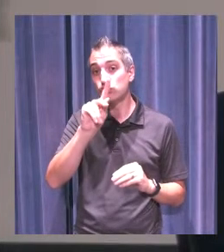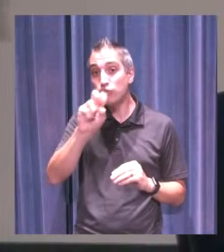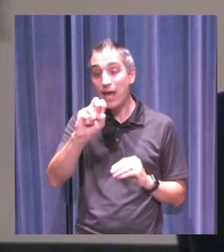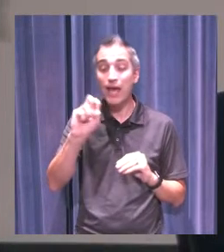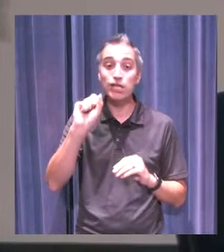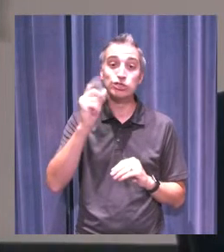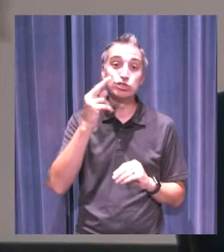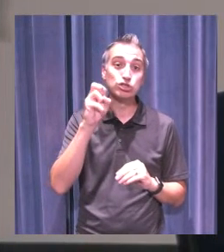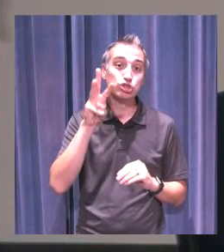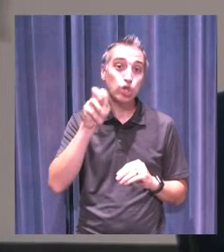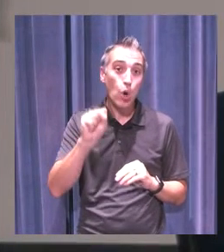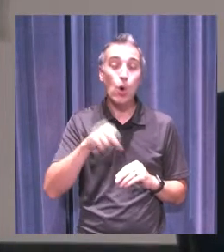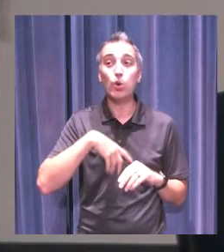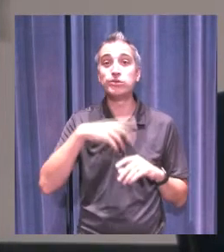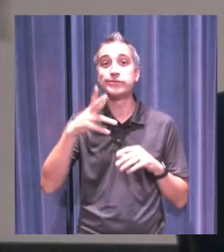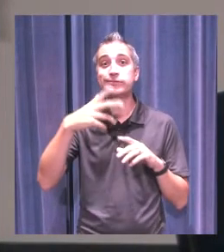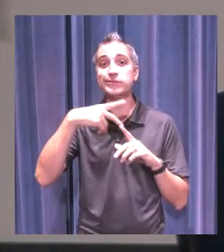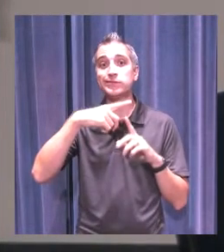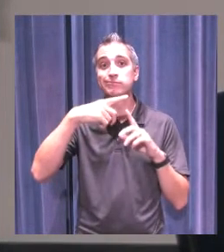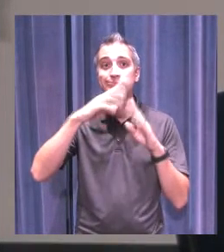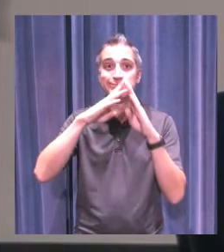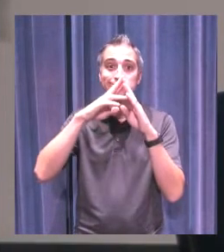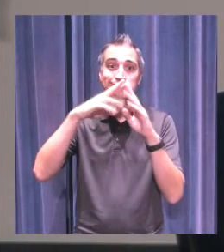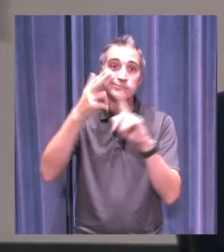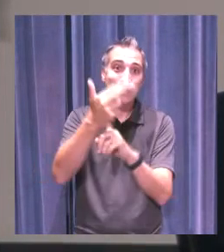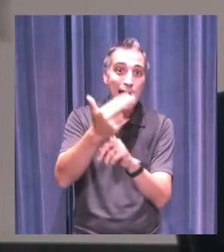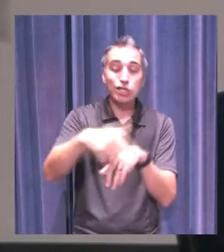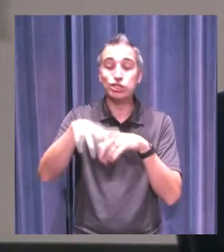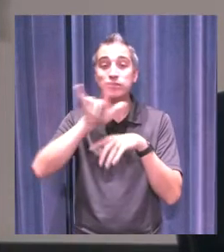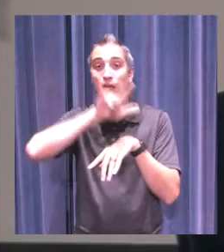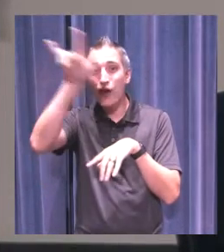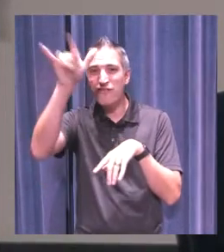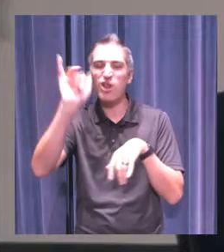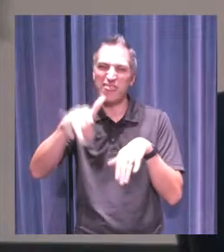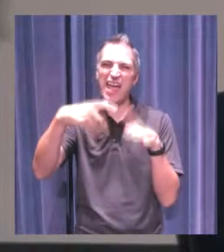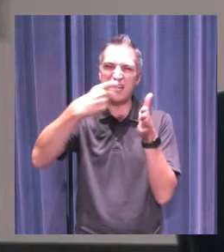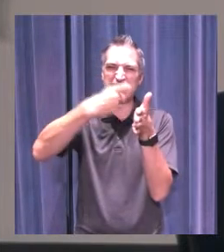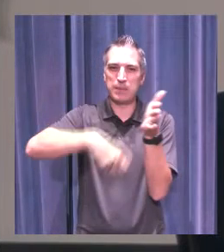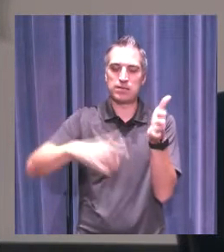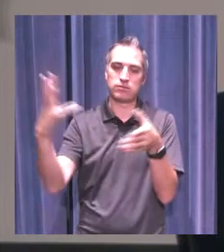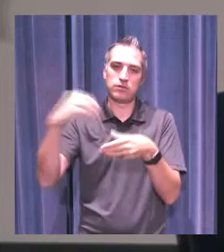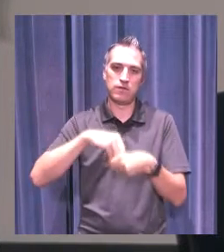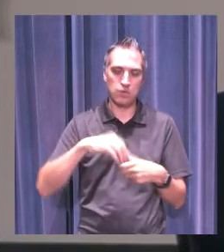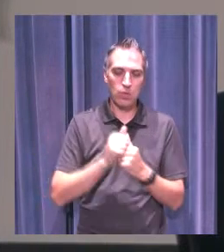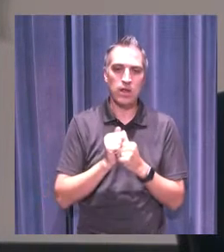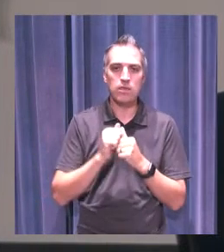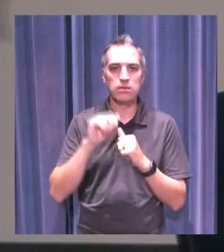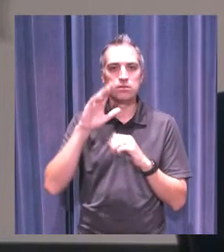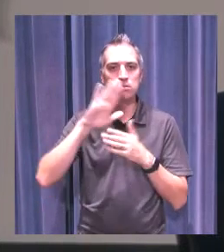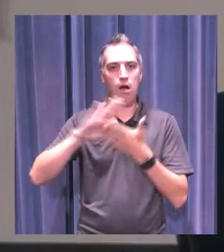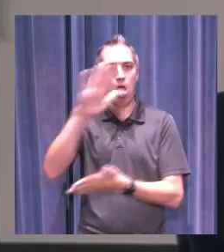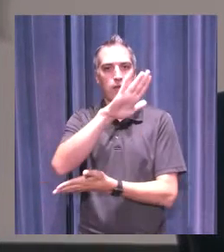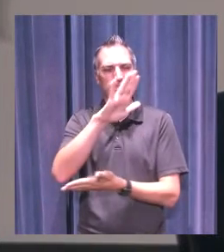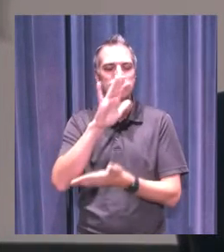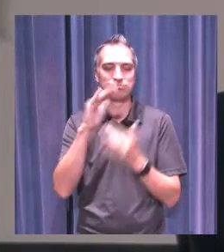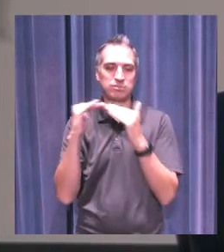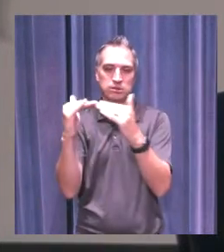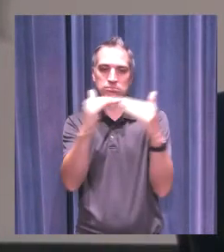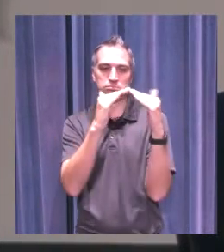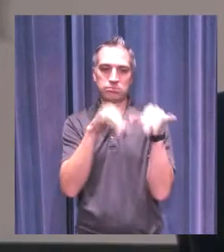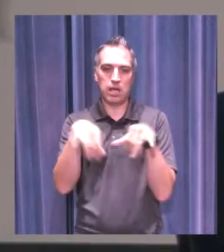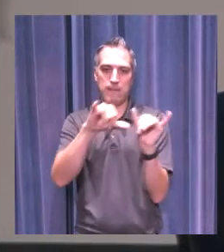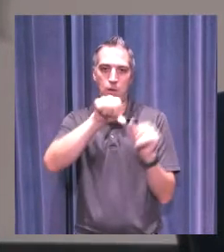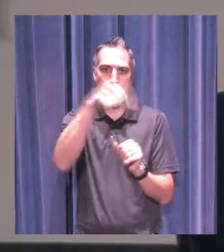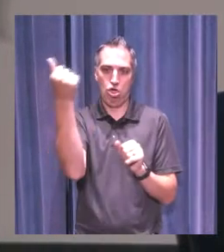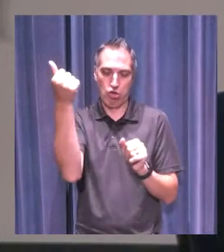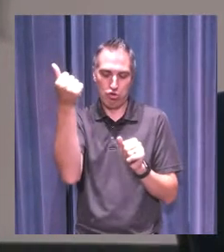the lodging, airfare, and associated expenses with those would be expensed to the college, consistent with other employees of the college.